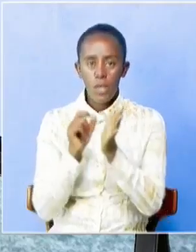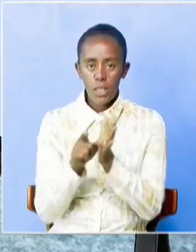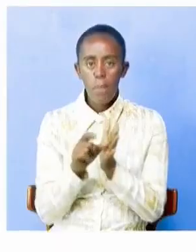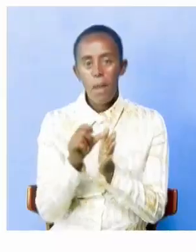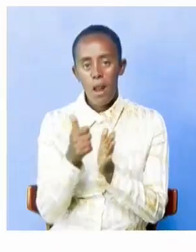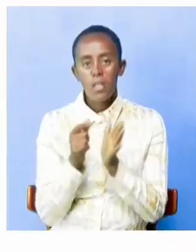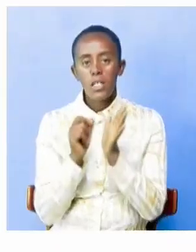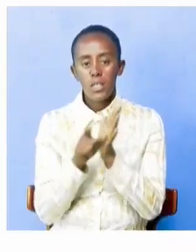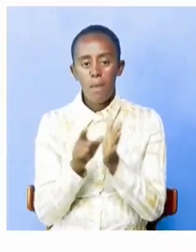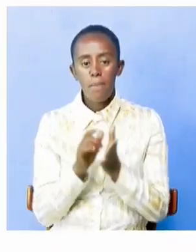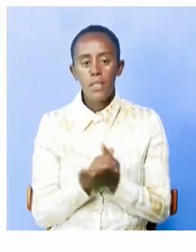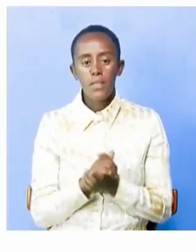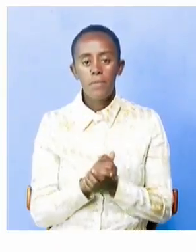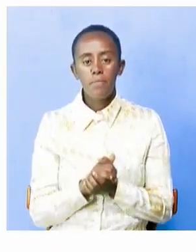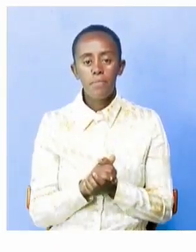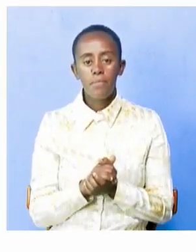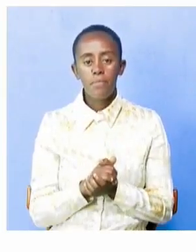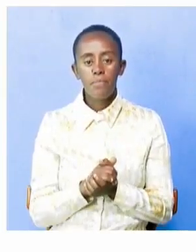another example.